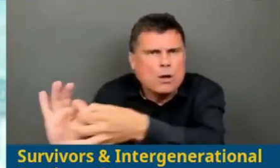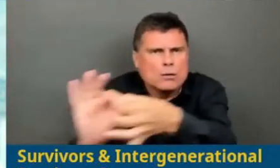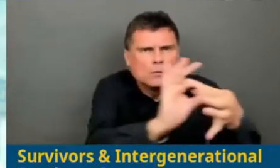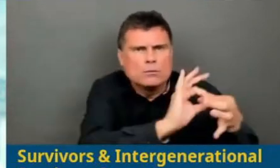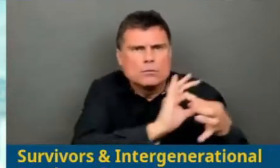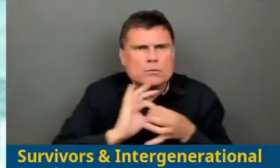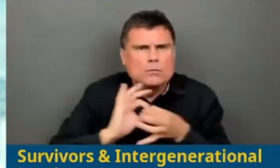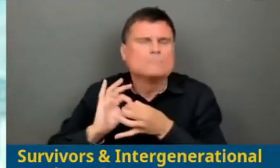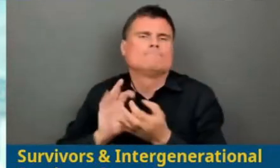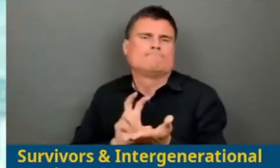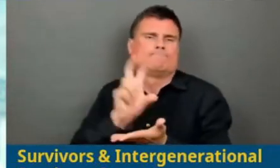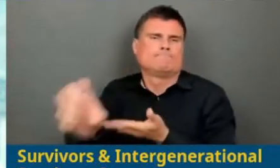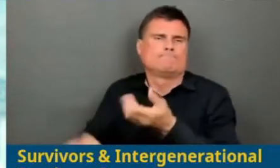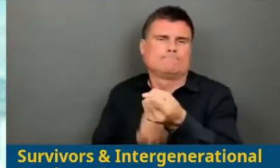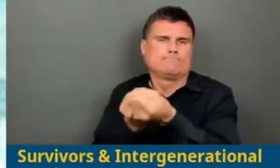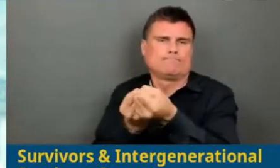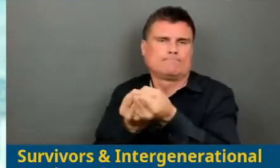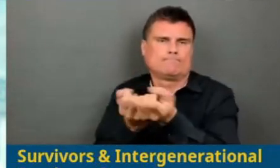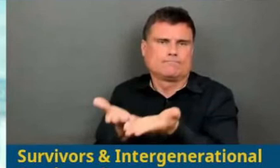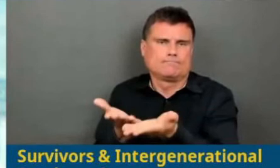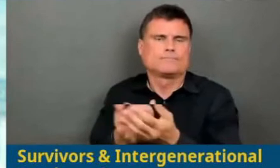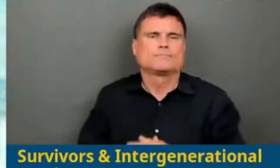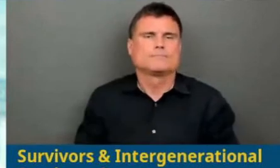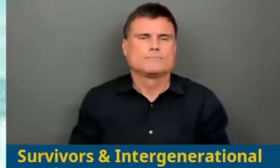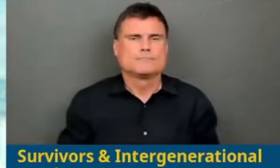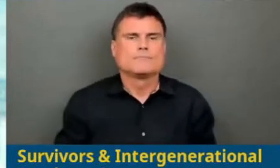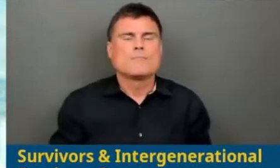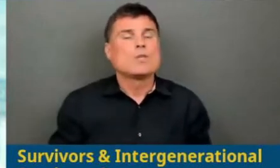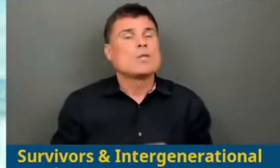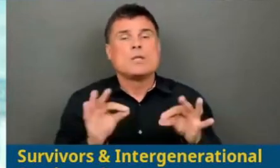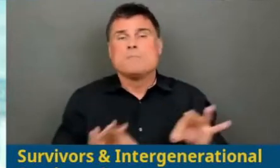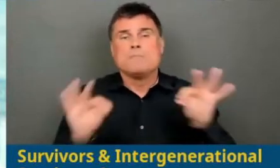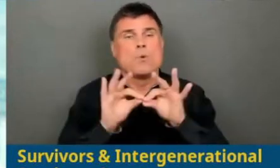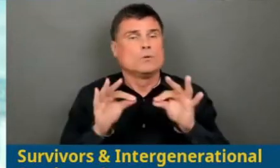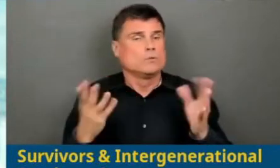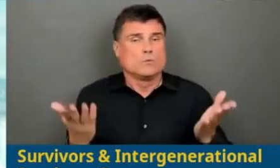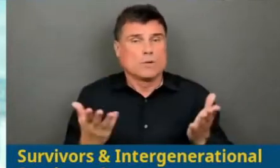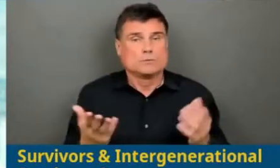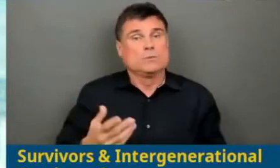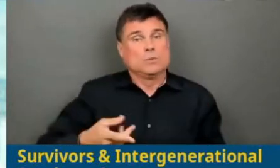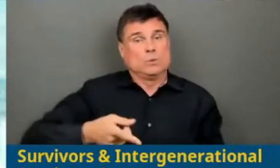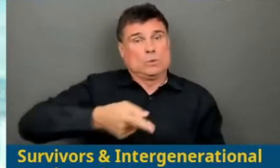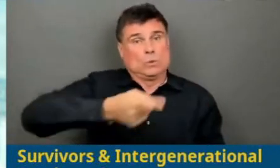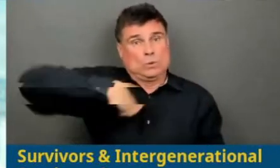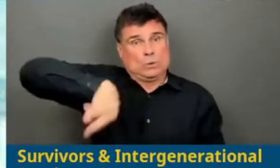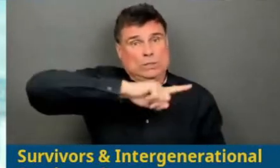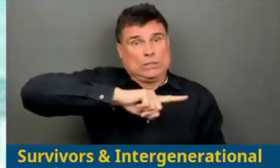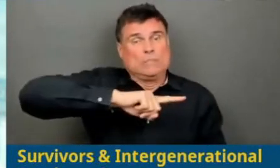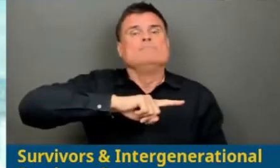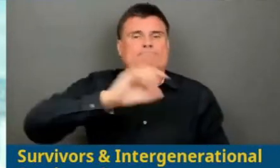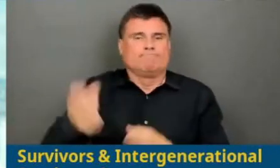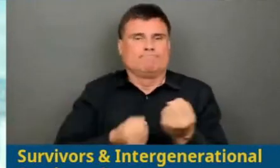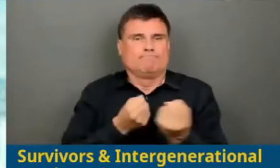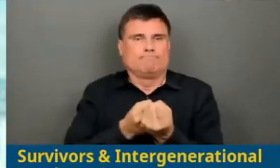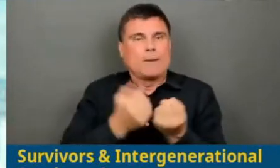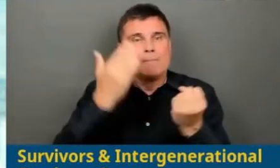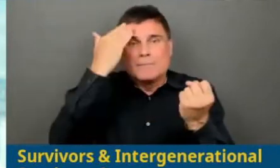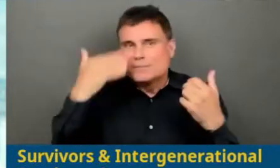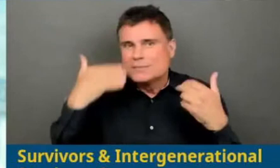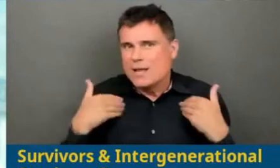also includes something that is critically important: supporting the mental health and wellness of